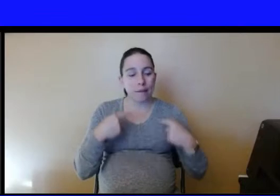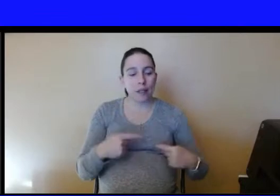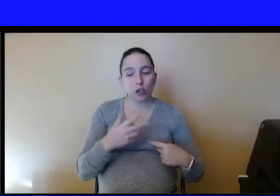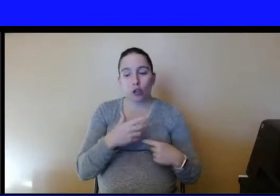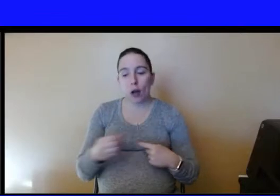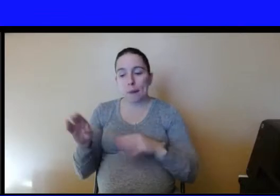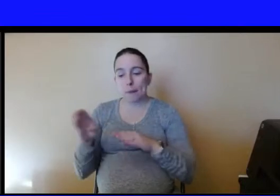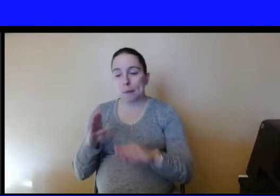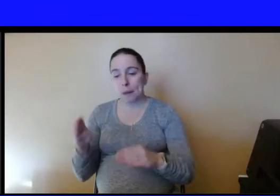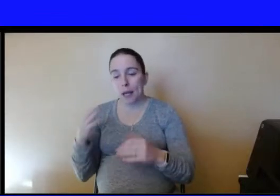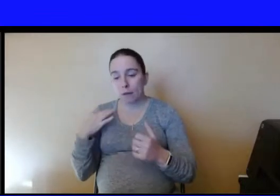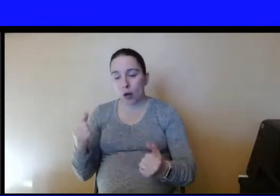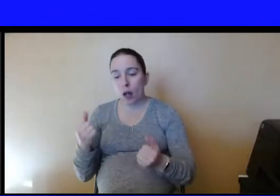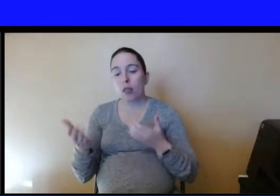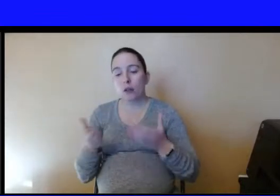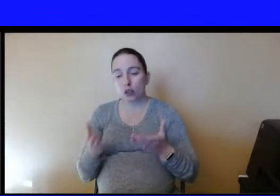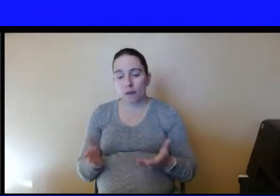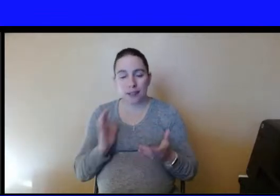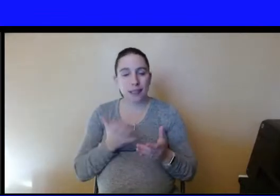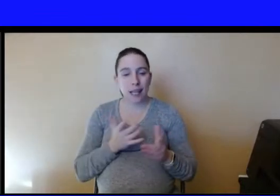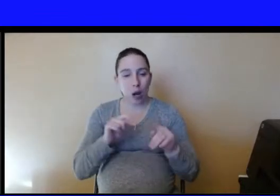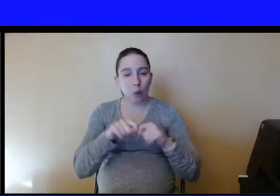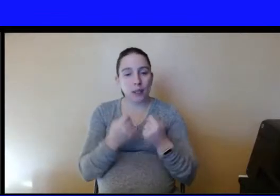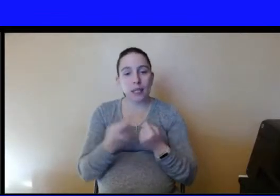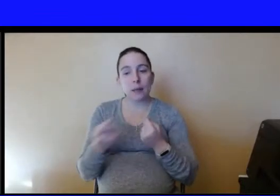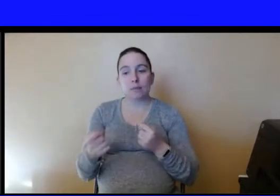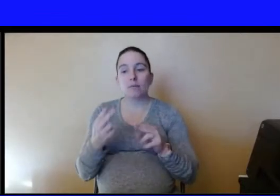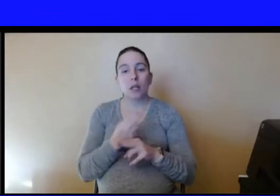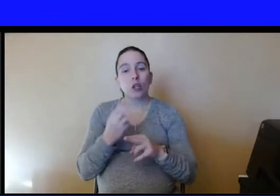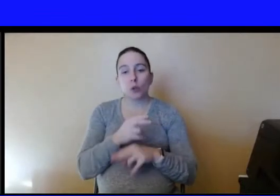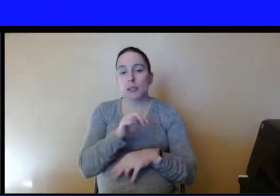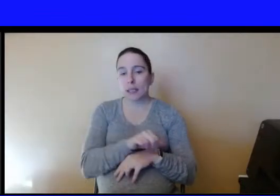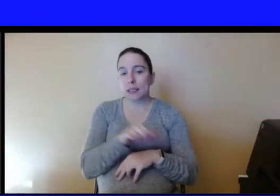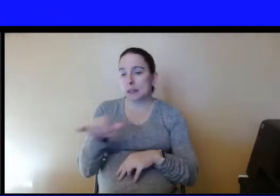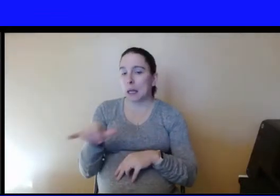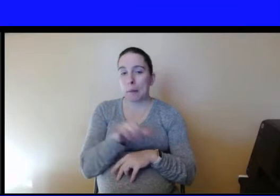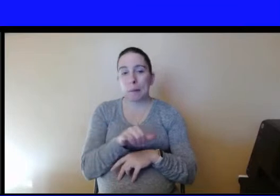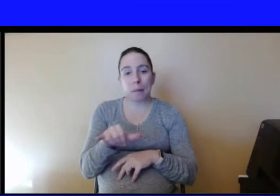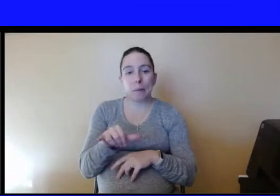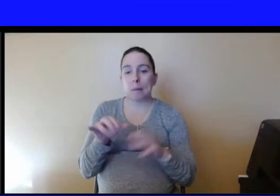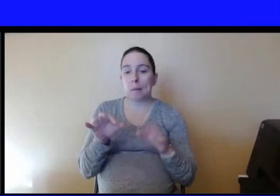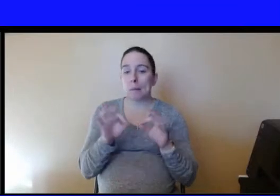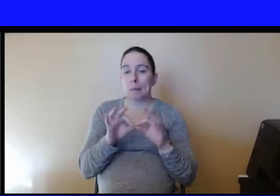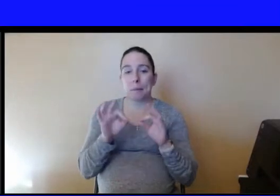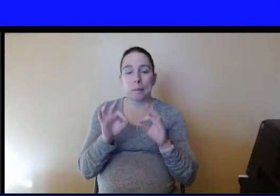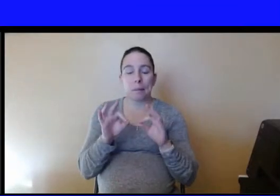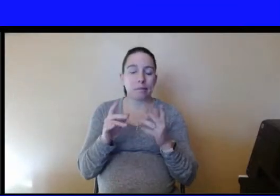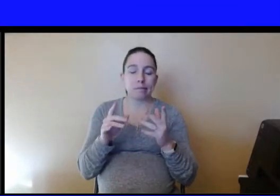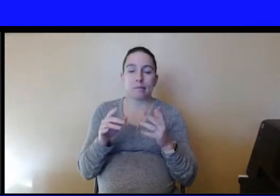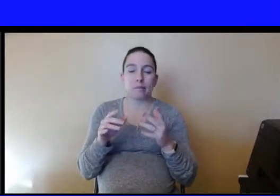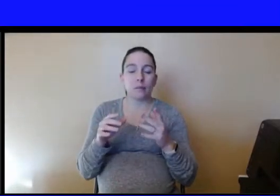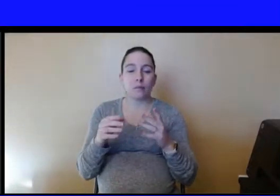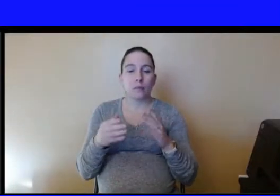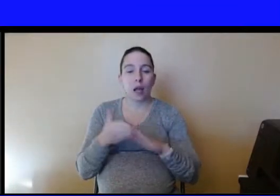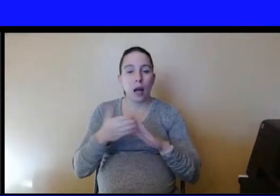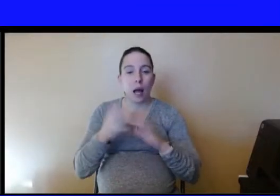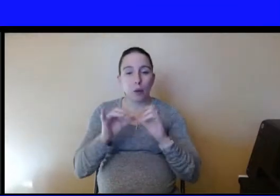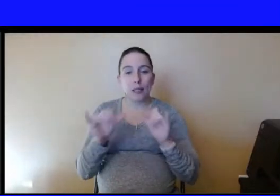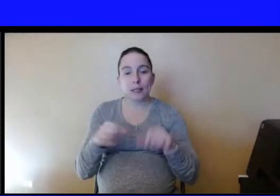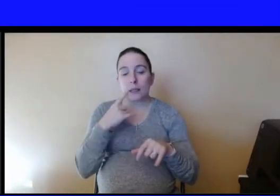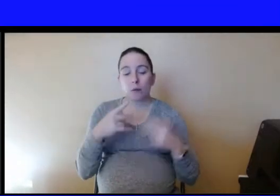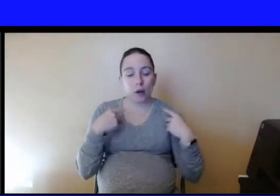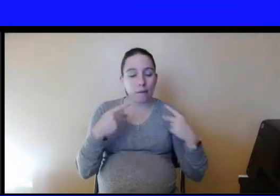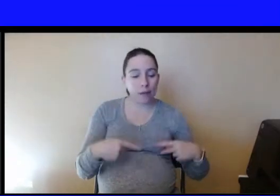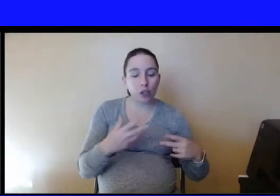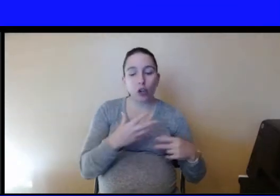In terms of transition from Beacon, when the transition happened, approximately 4,000 members were in